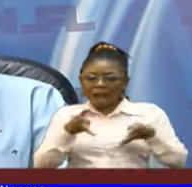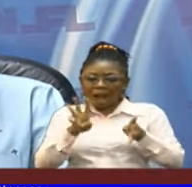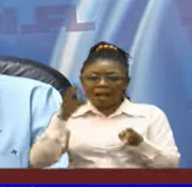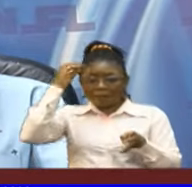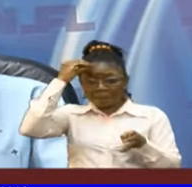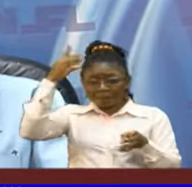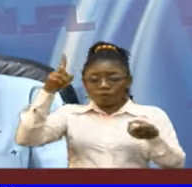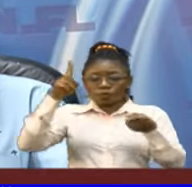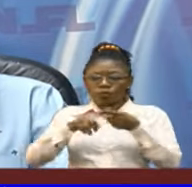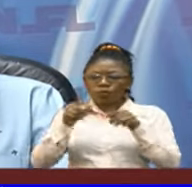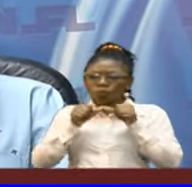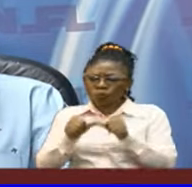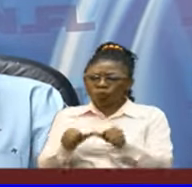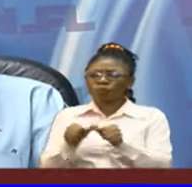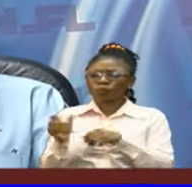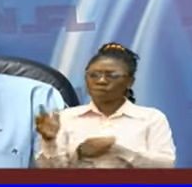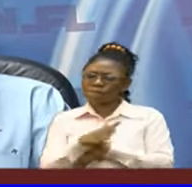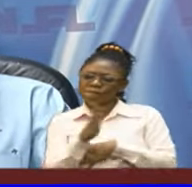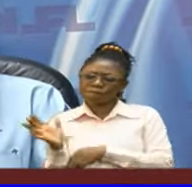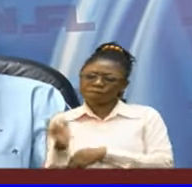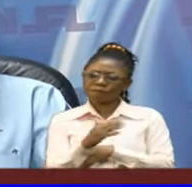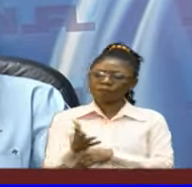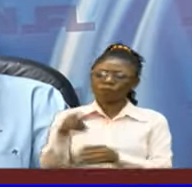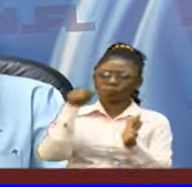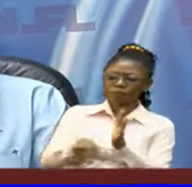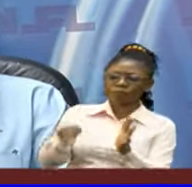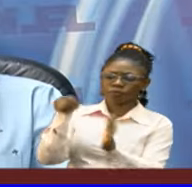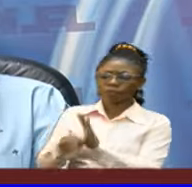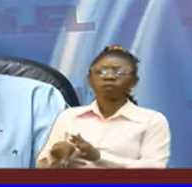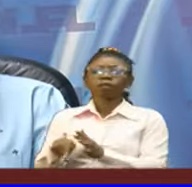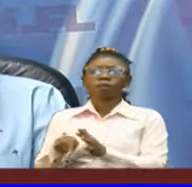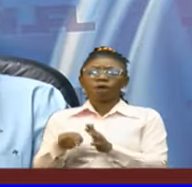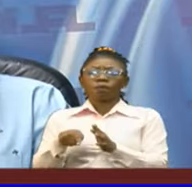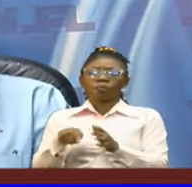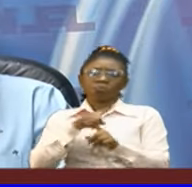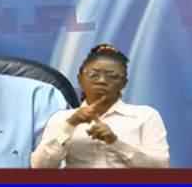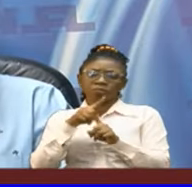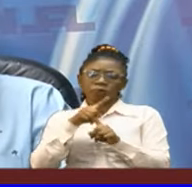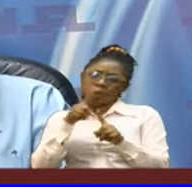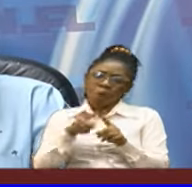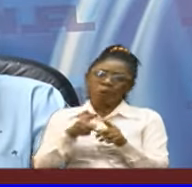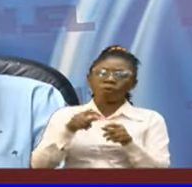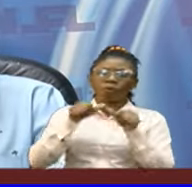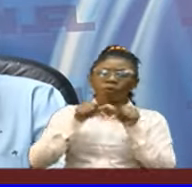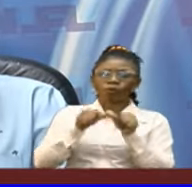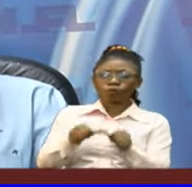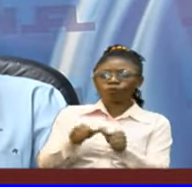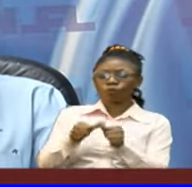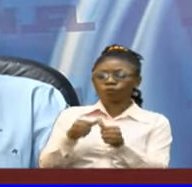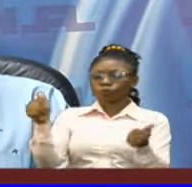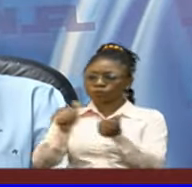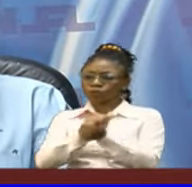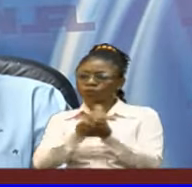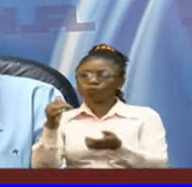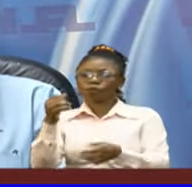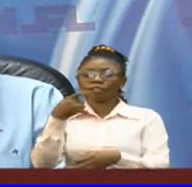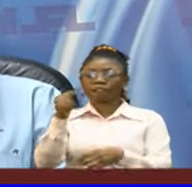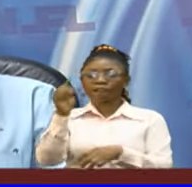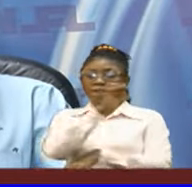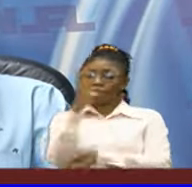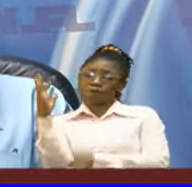to overfish, when we allow man to continue to degrade the forest, when we allow